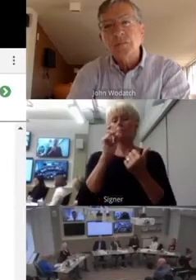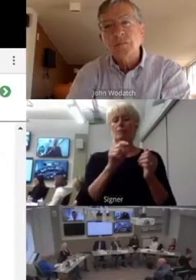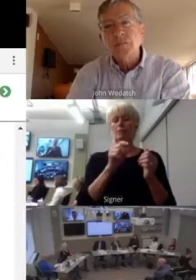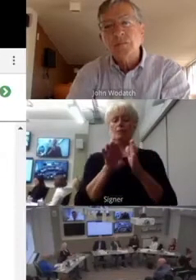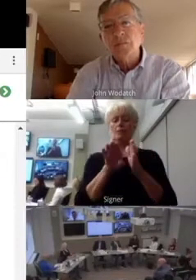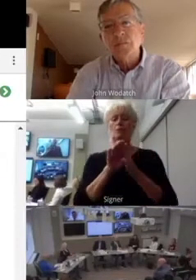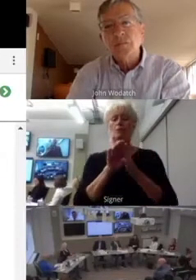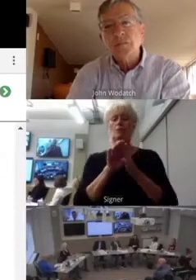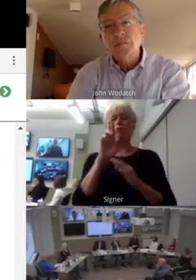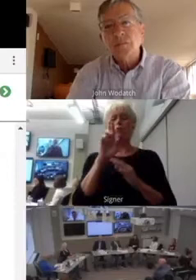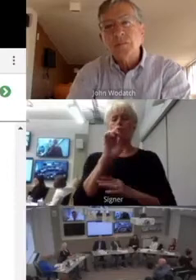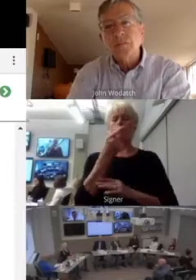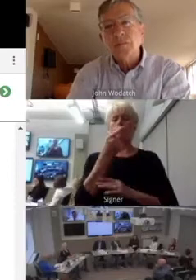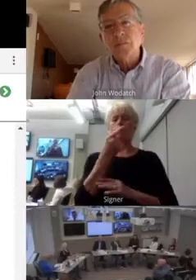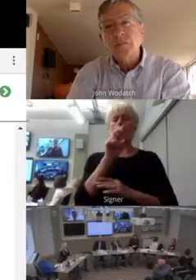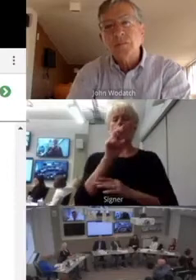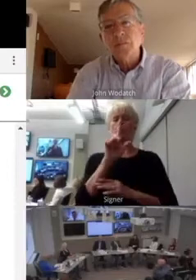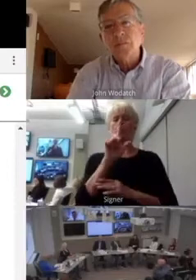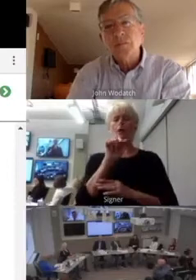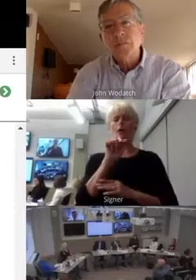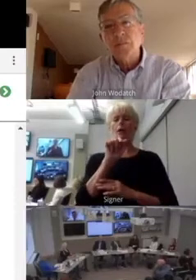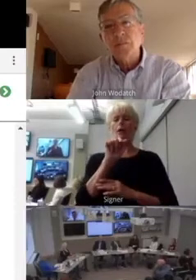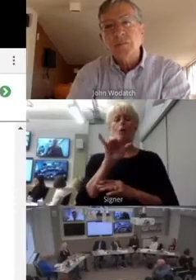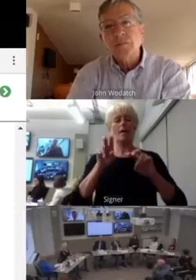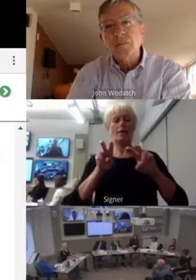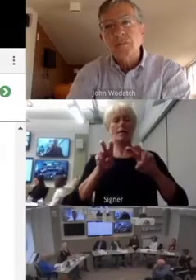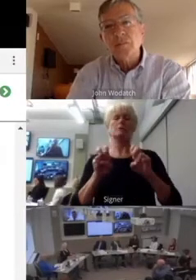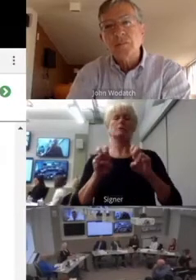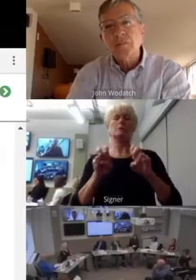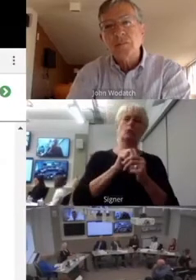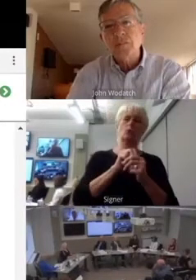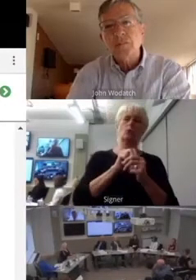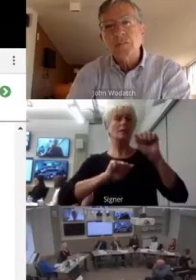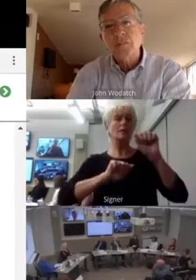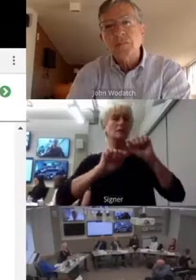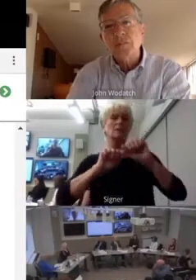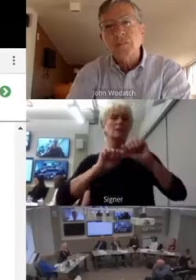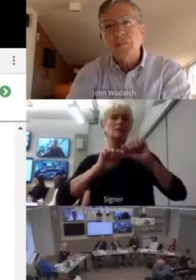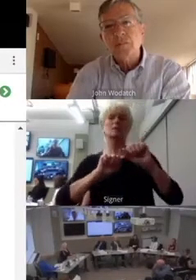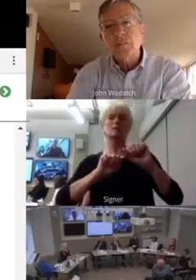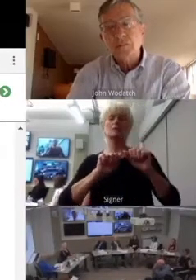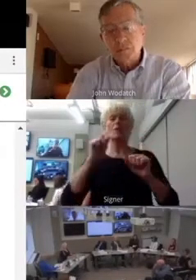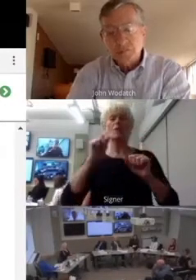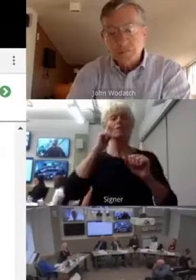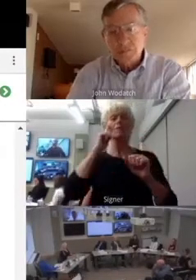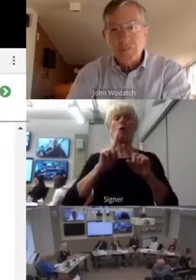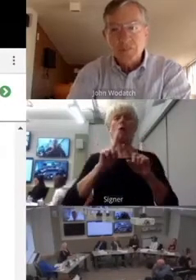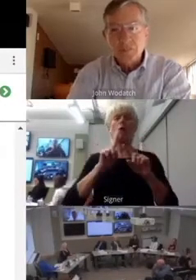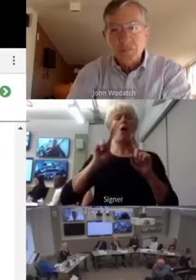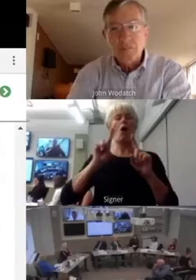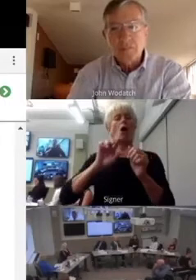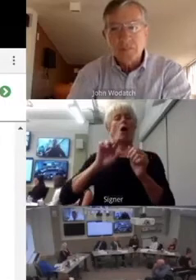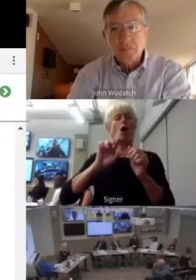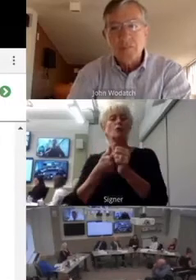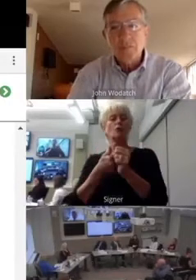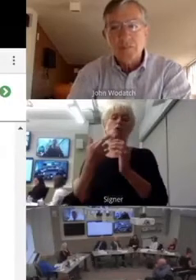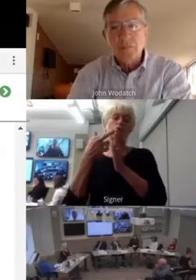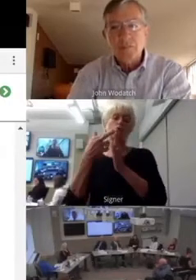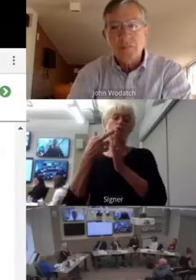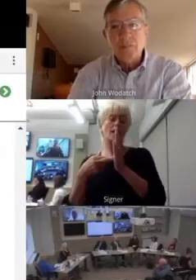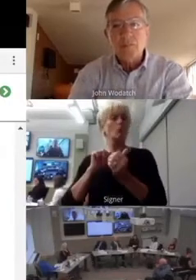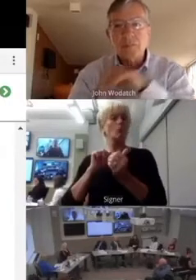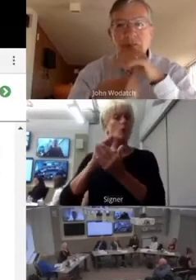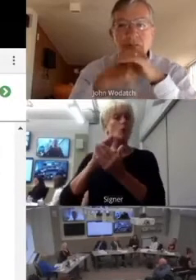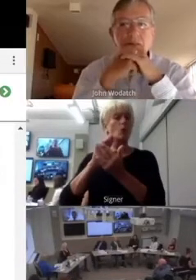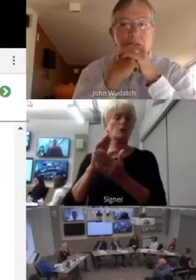including an assessment of alternative regulatory approaches and a cost-benefit analysis on rules